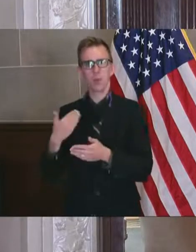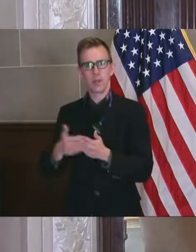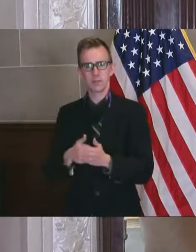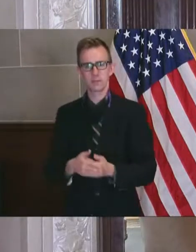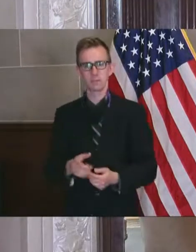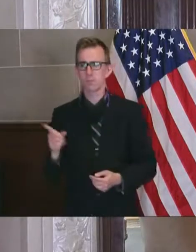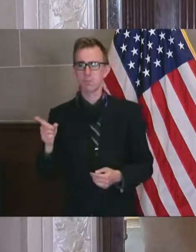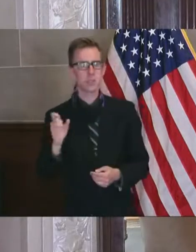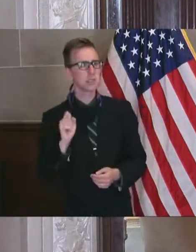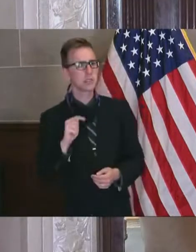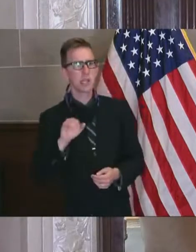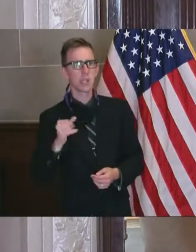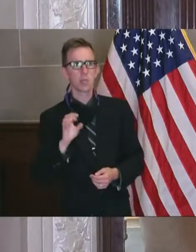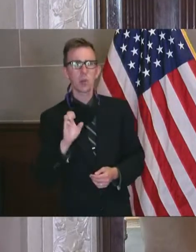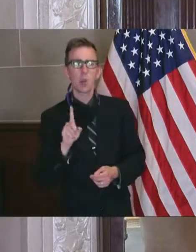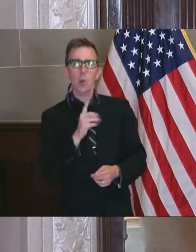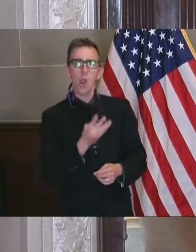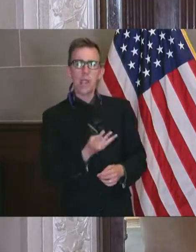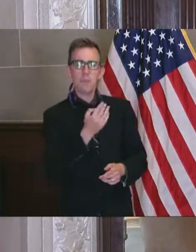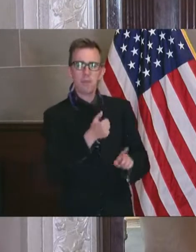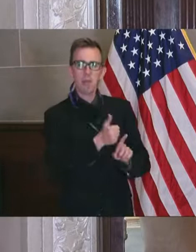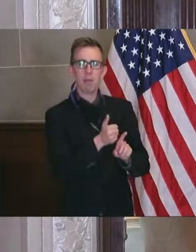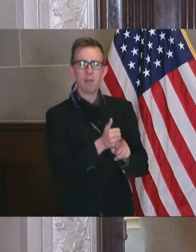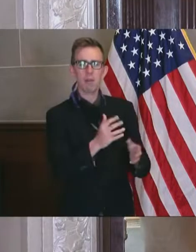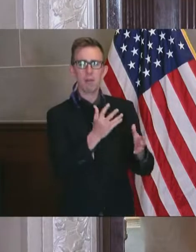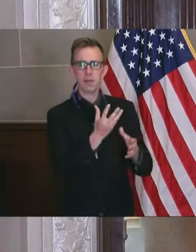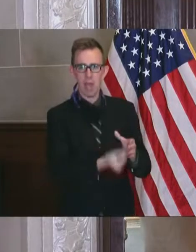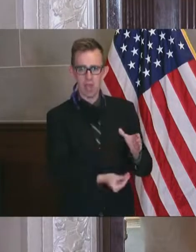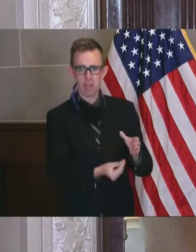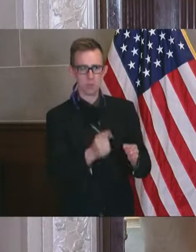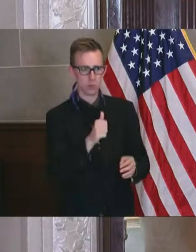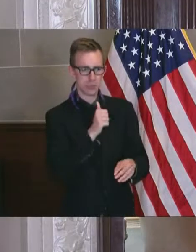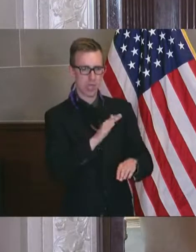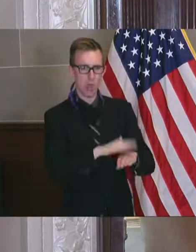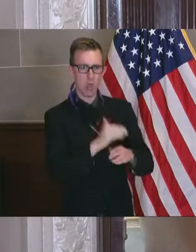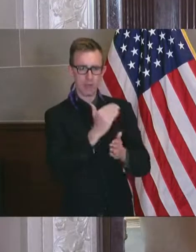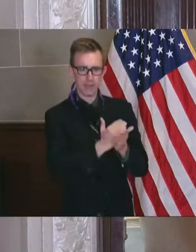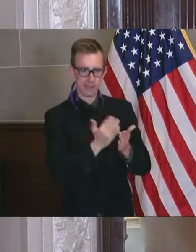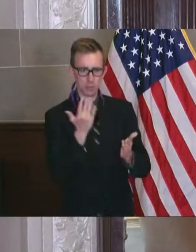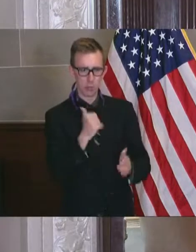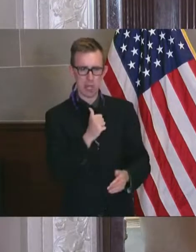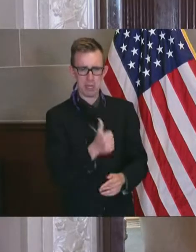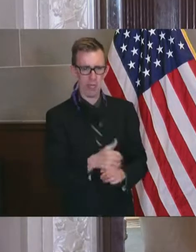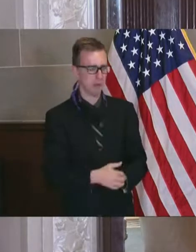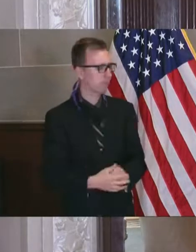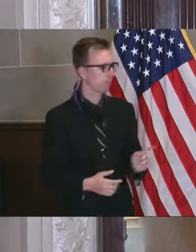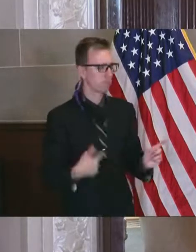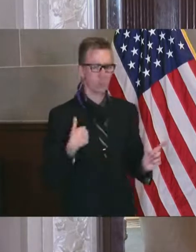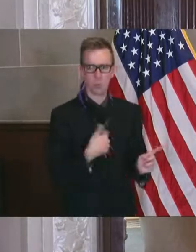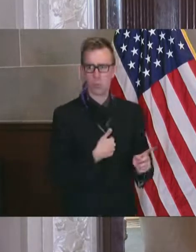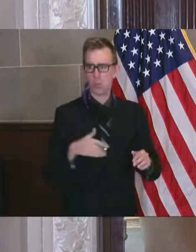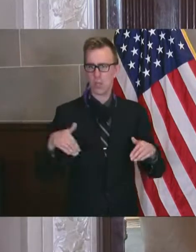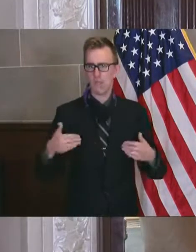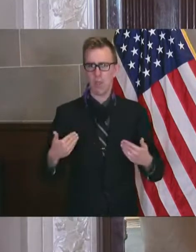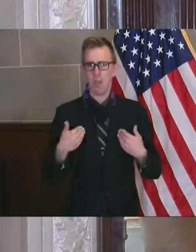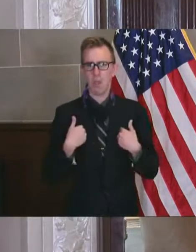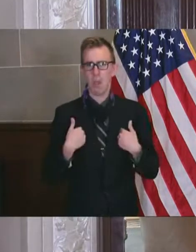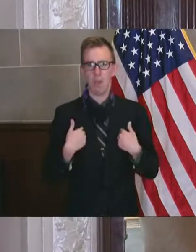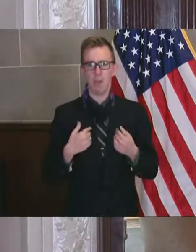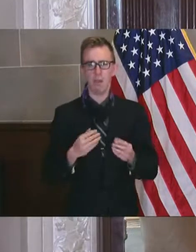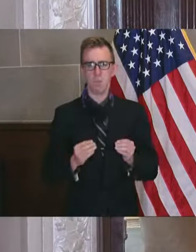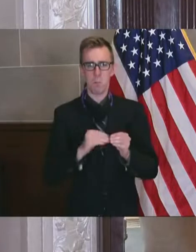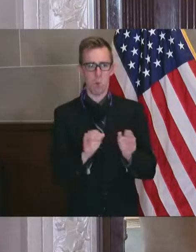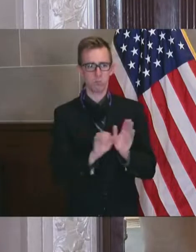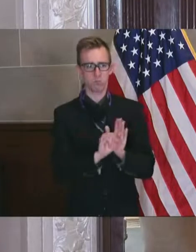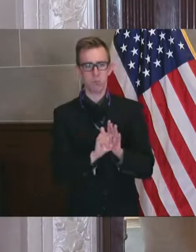Joseph Correctional is where an inmate died. Is there a reason why it's not first on the list? We have not had additional